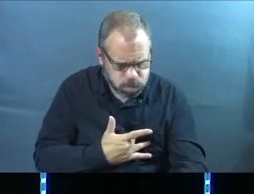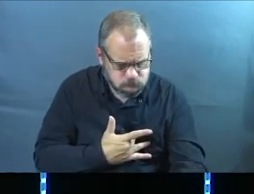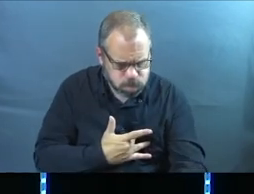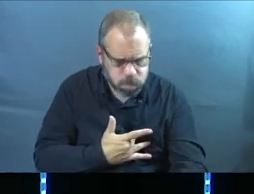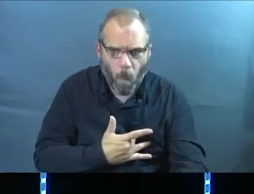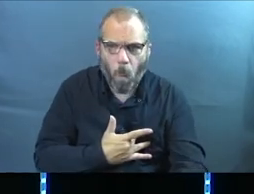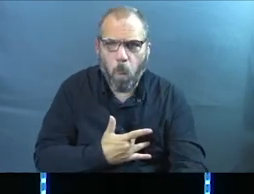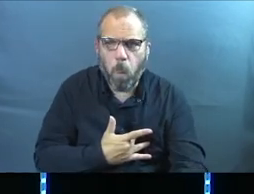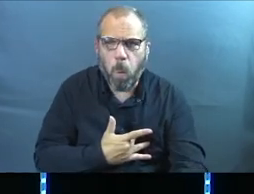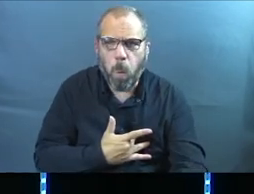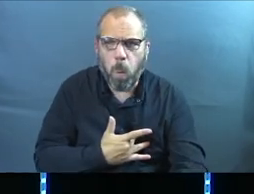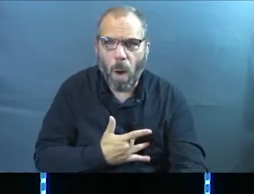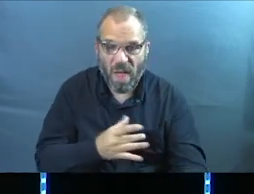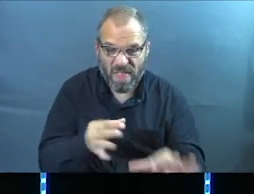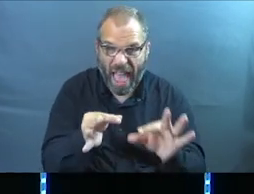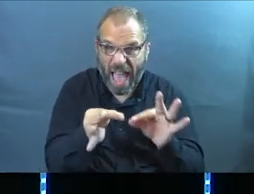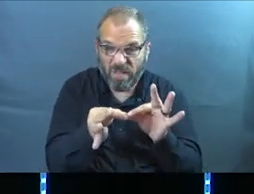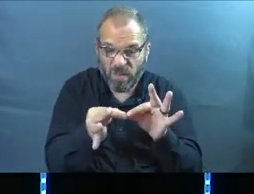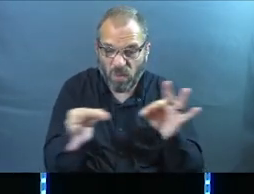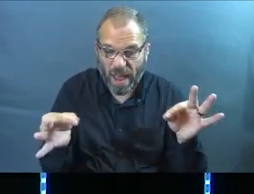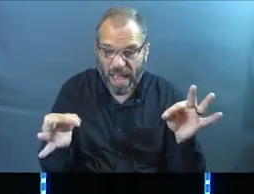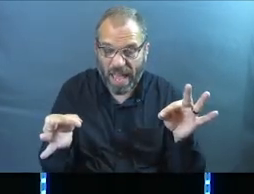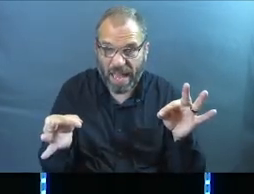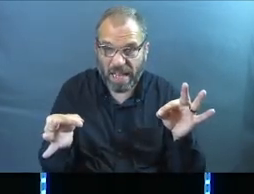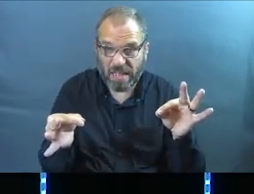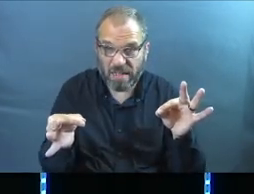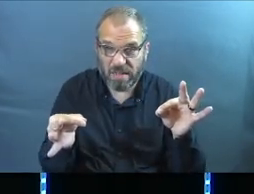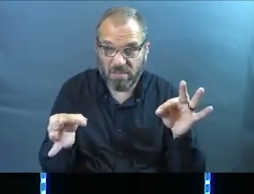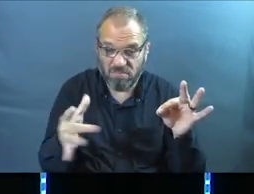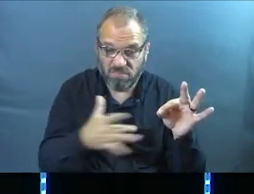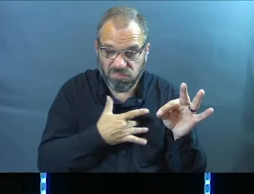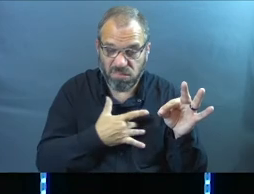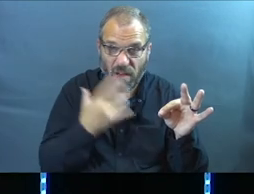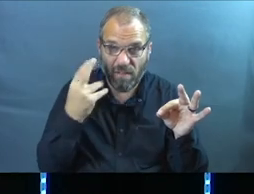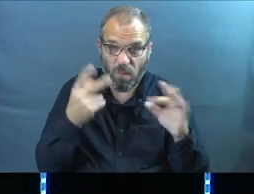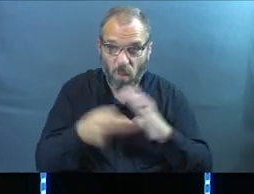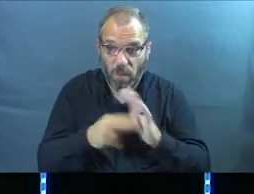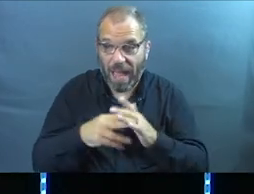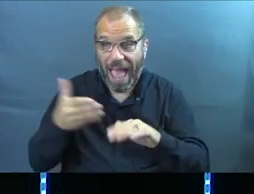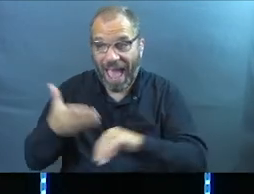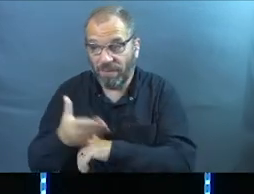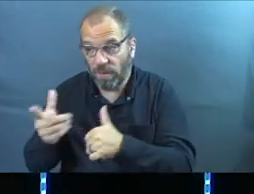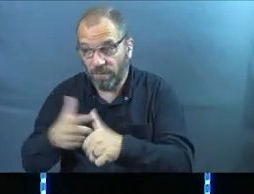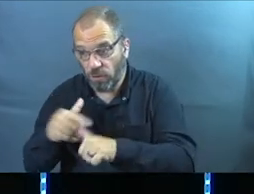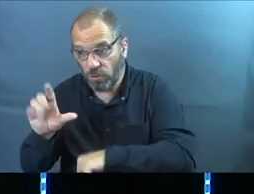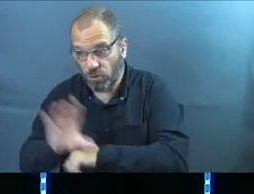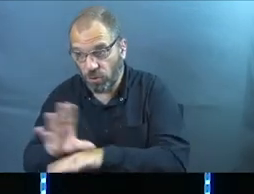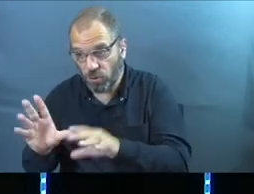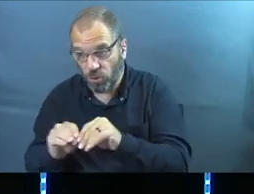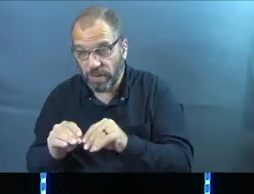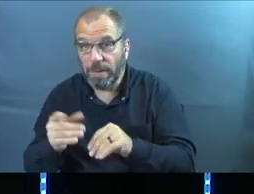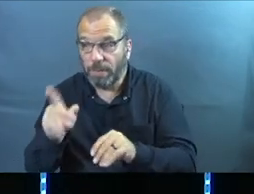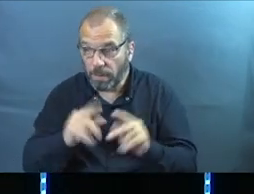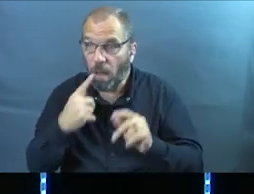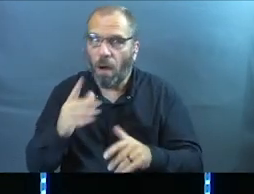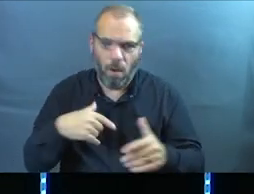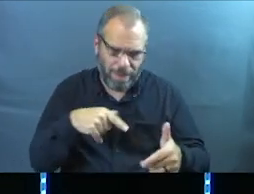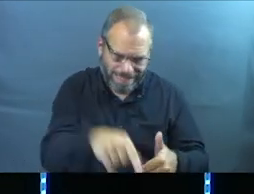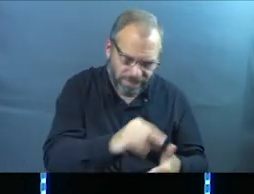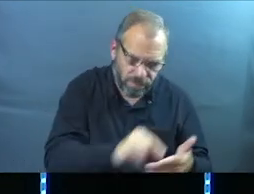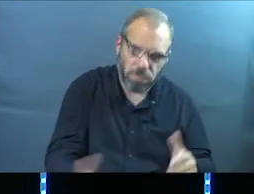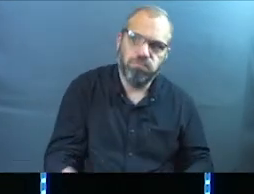He gave you that phrase for a reason. Talked to a lot of folks after first service, and they're like, this is what I got.